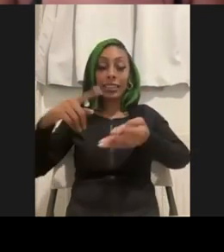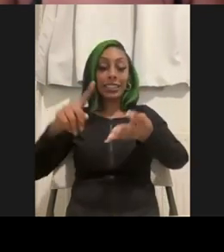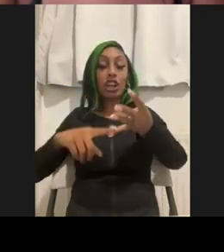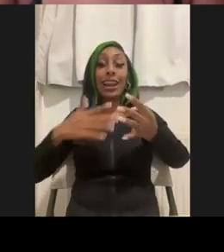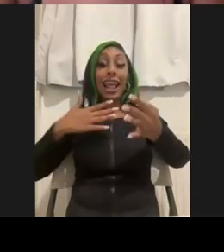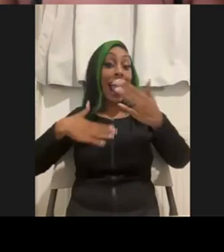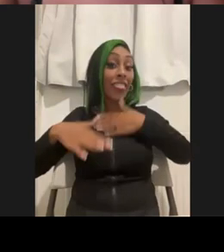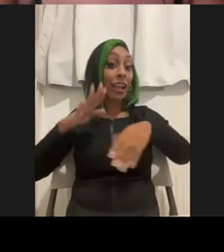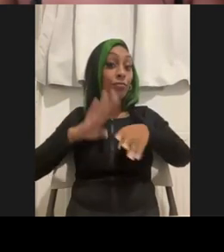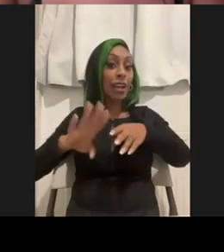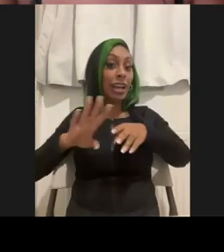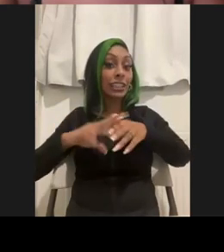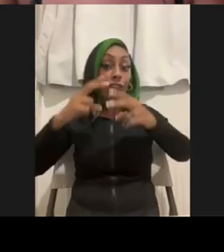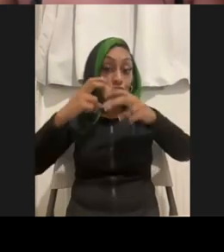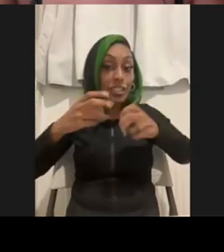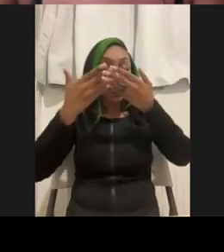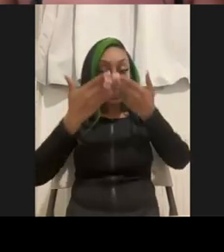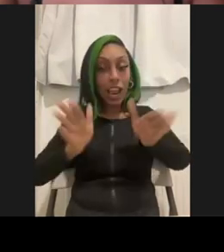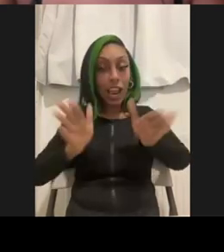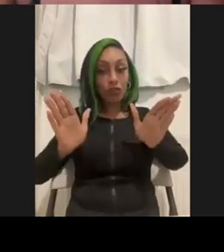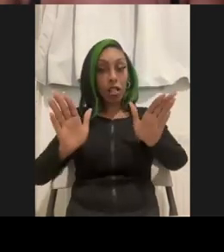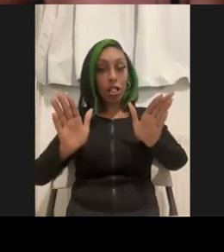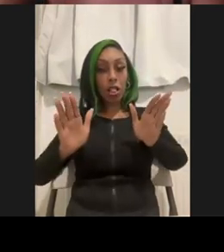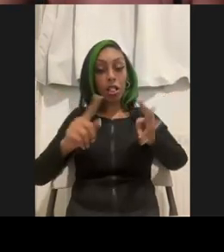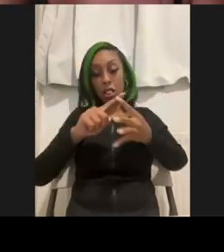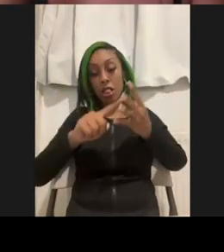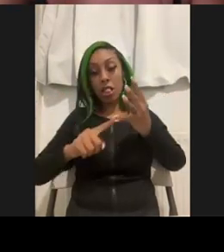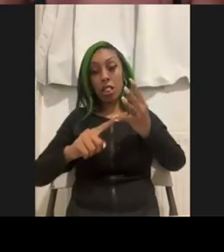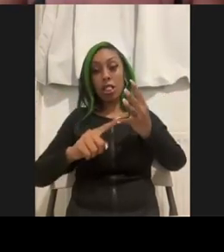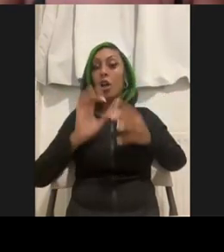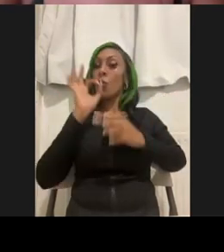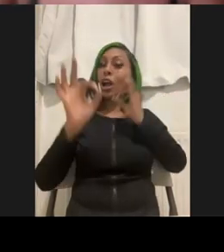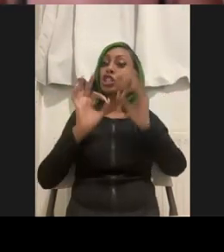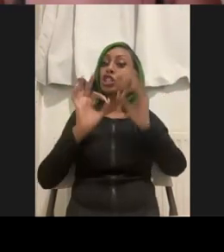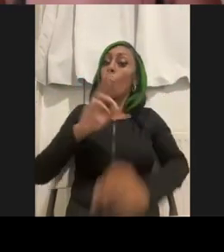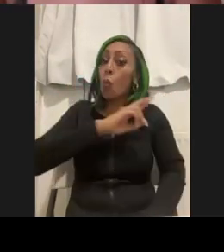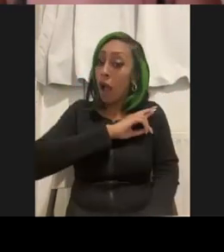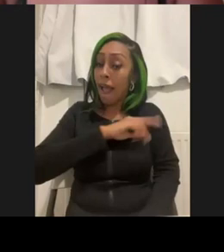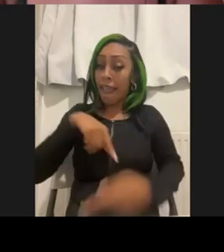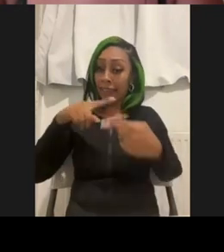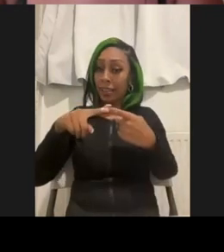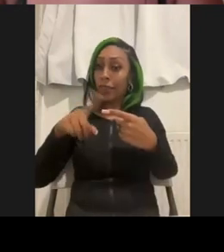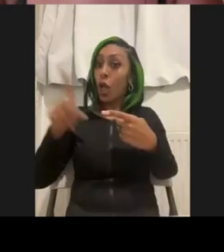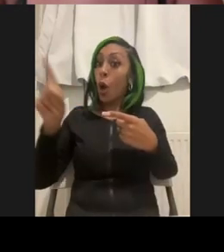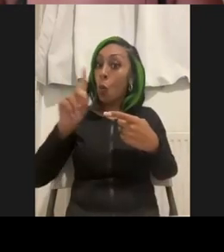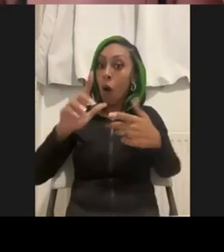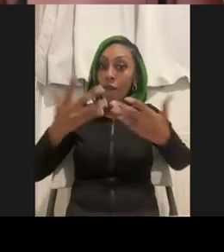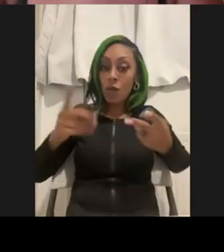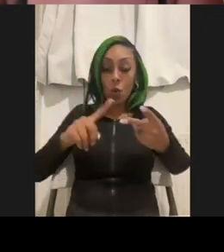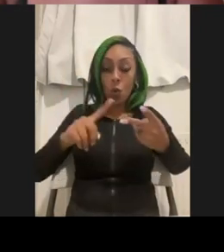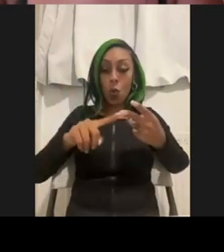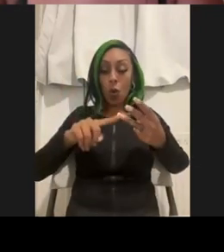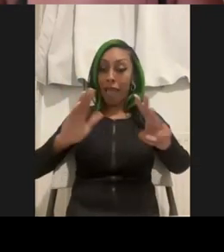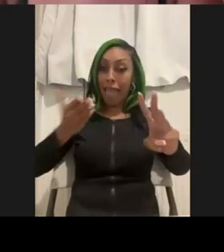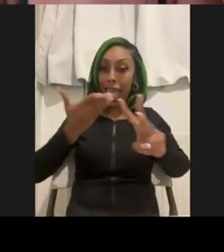for research in general. And I think this is the question of, why are we doing this? What is it for? What are the aims? What do we